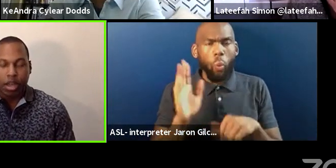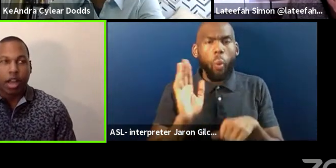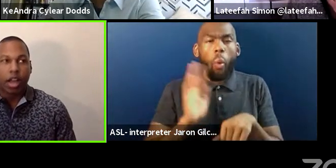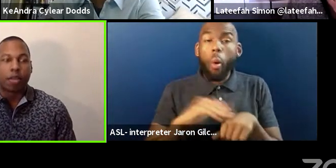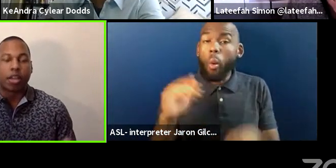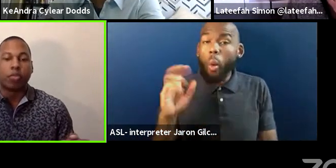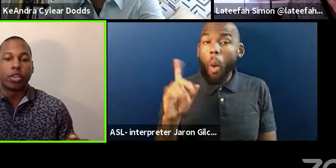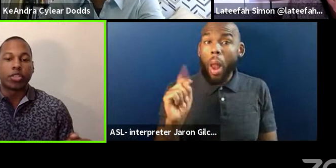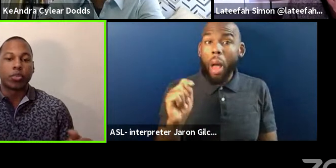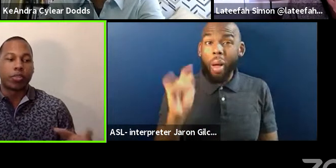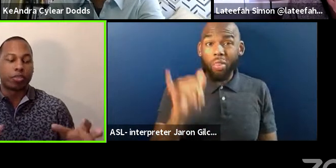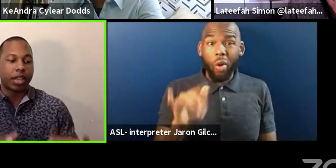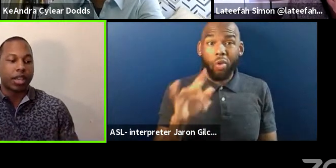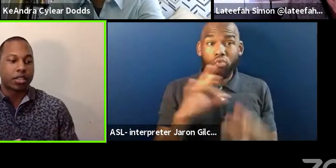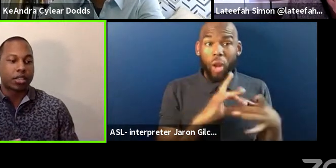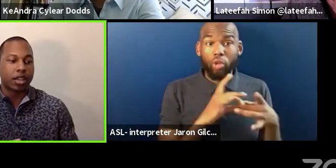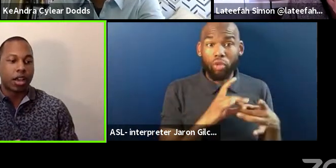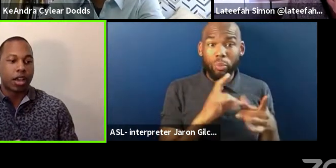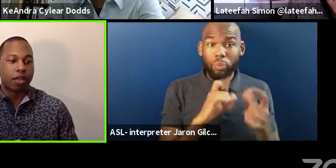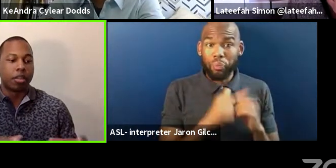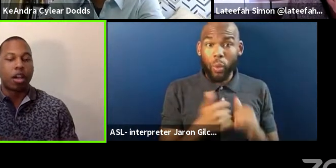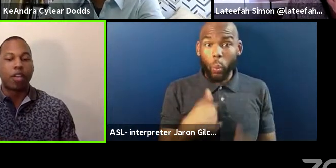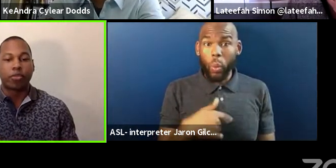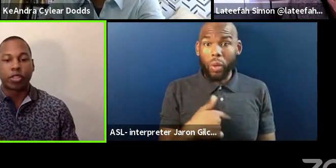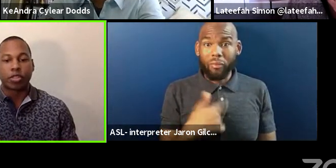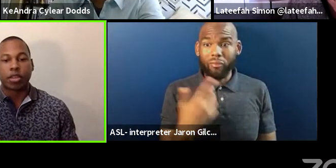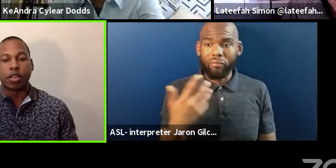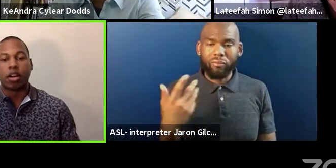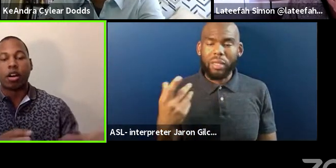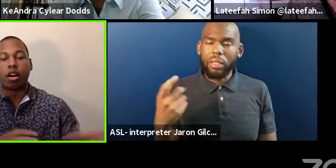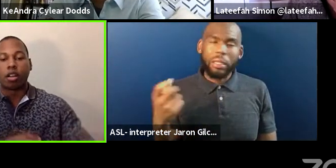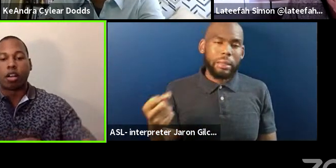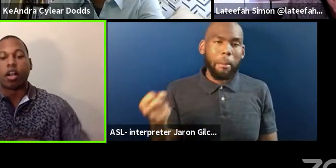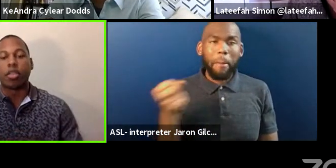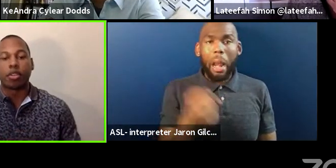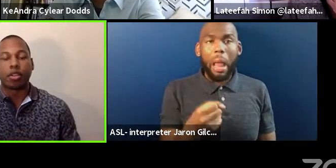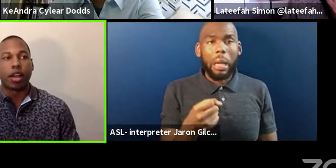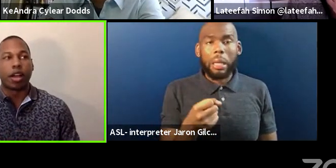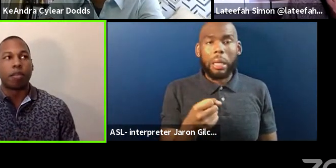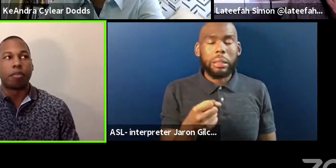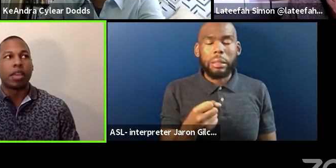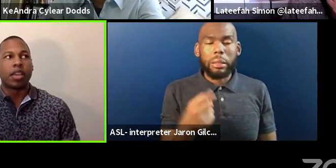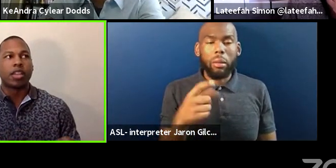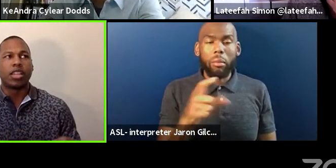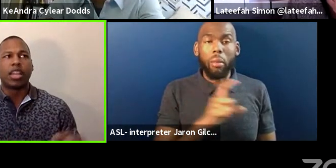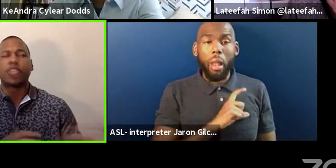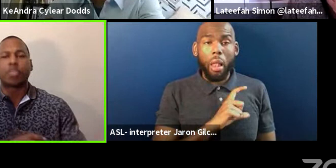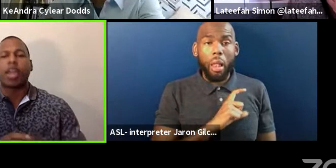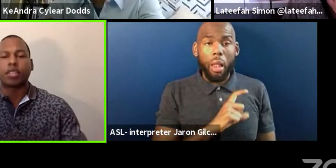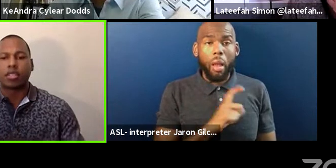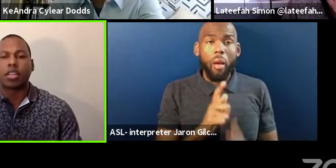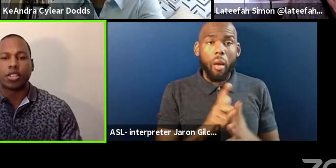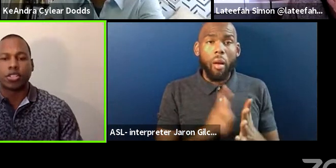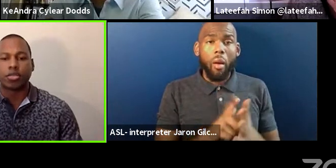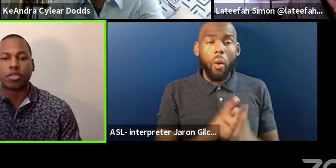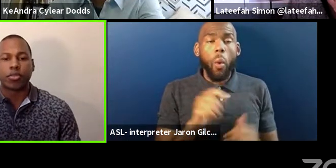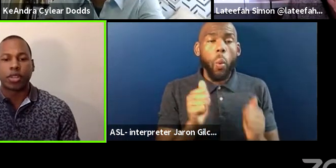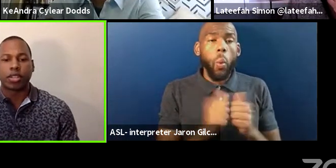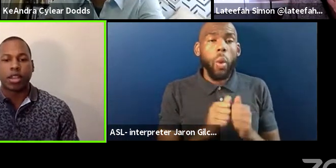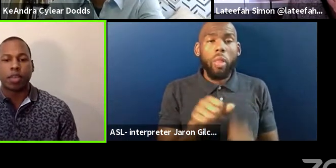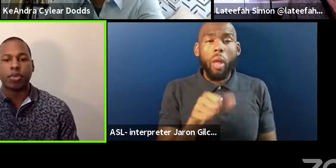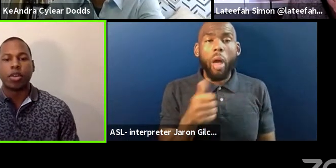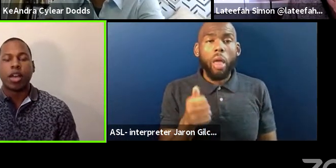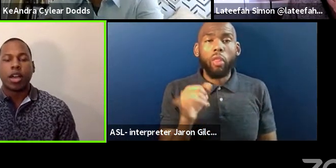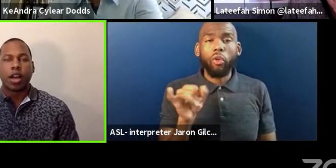relationship in which we've placed law enforcement on our other interagency issues. So